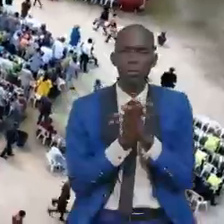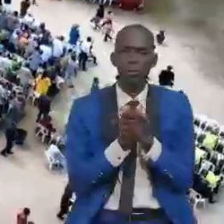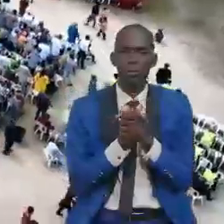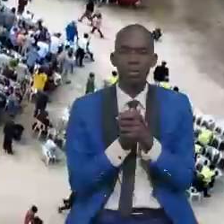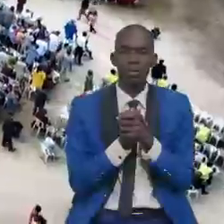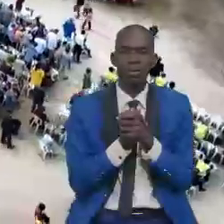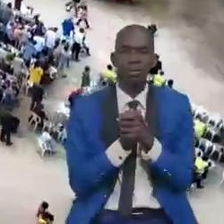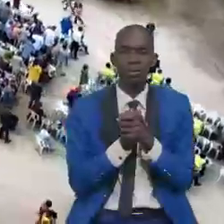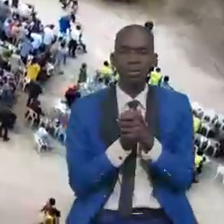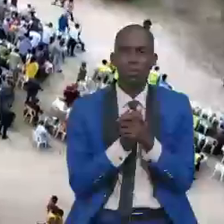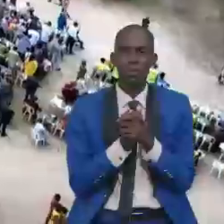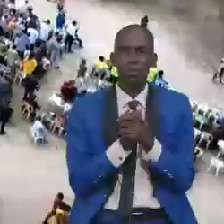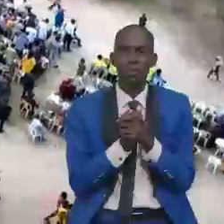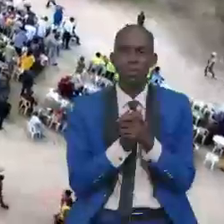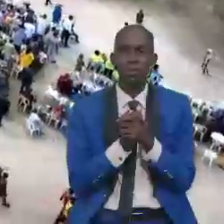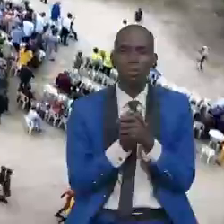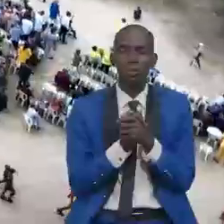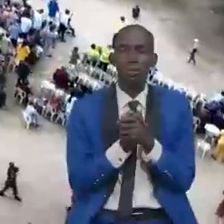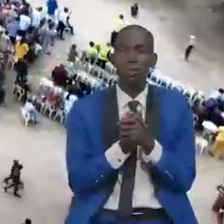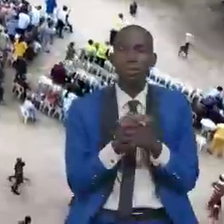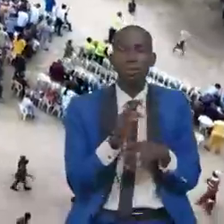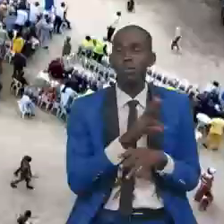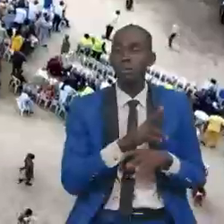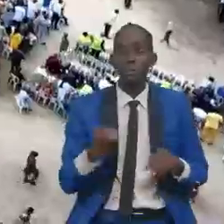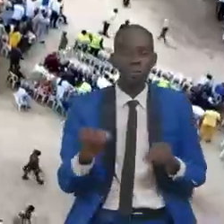no action without prayer